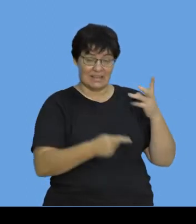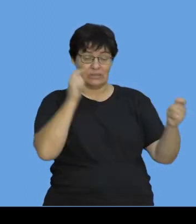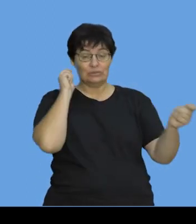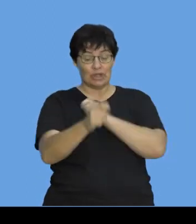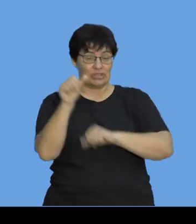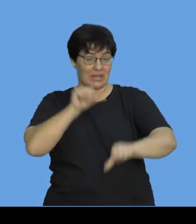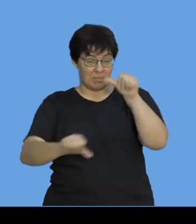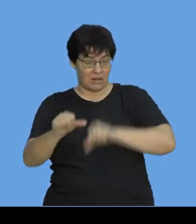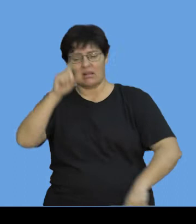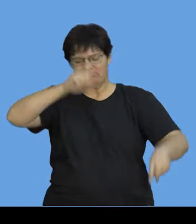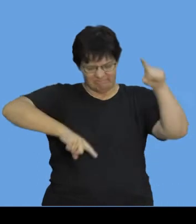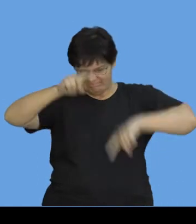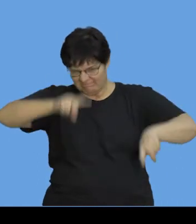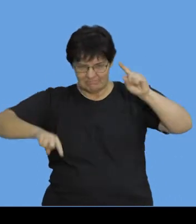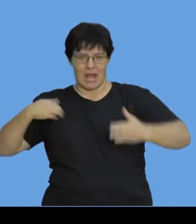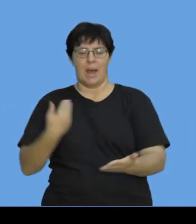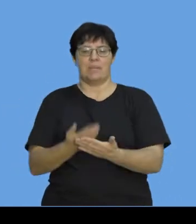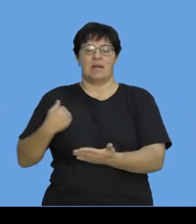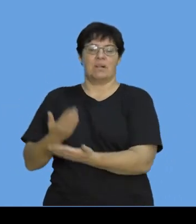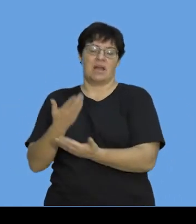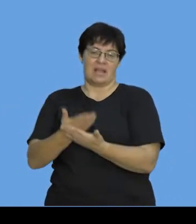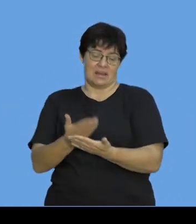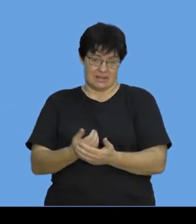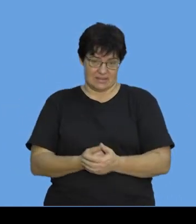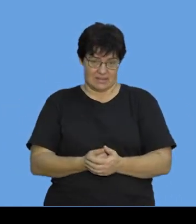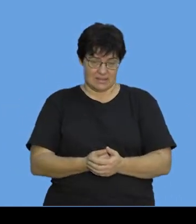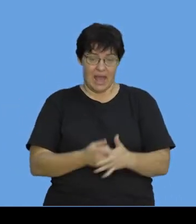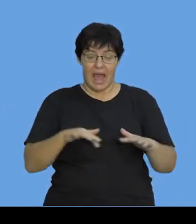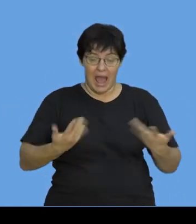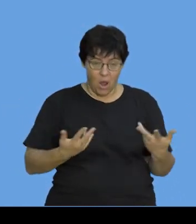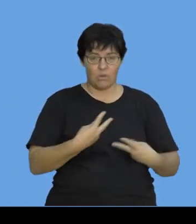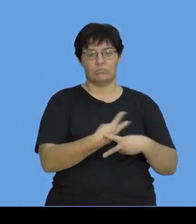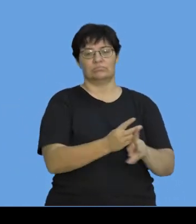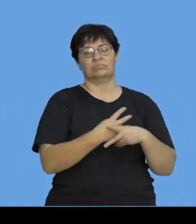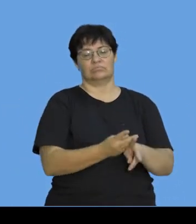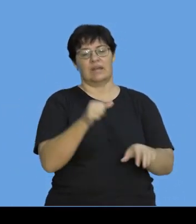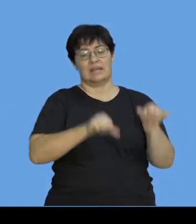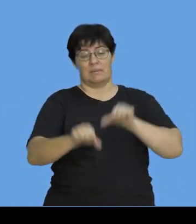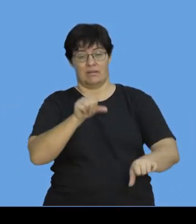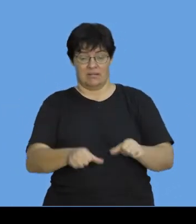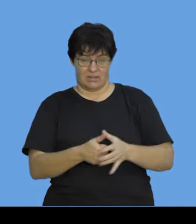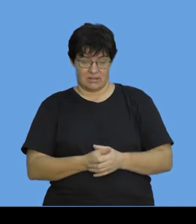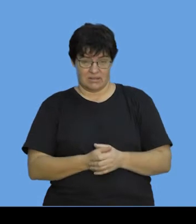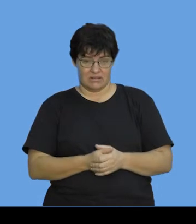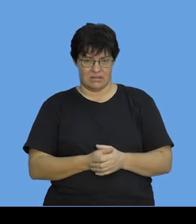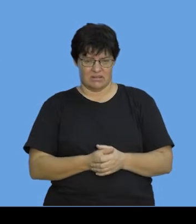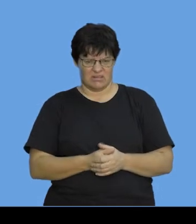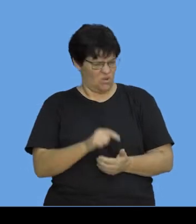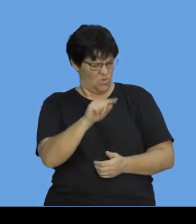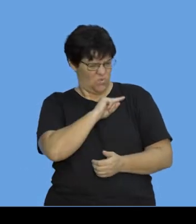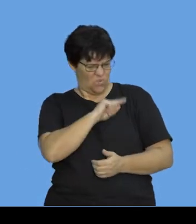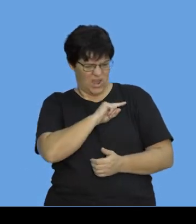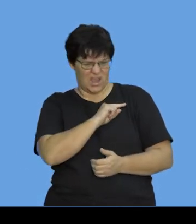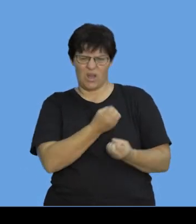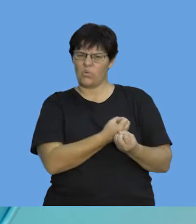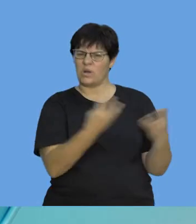of applications in the economical production of chemicals. Now, why do we study quantitative aspects